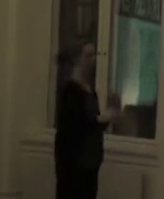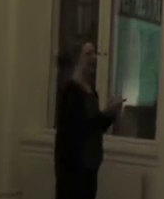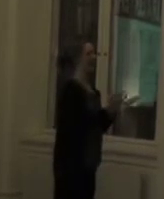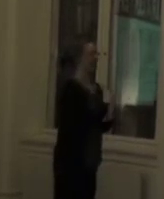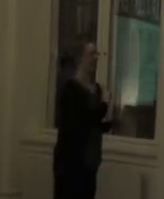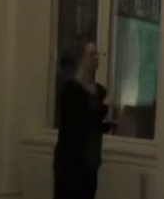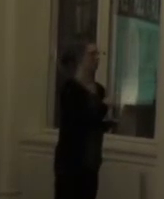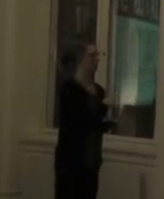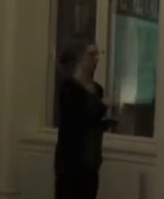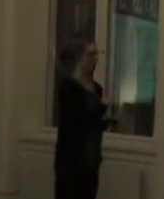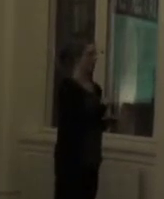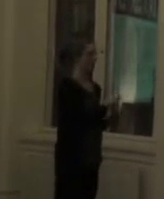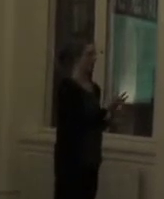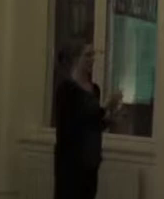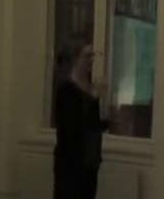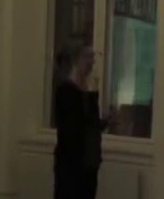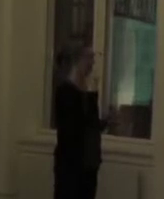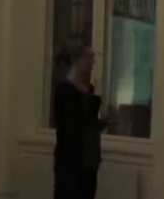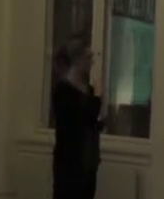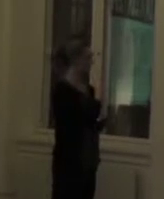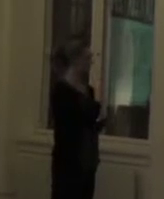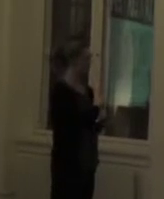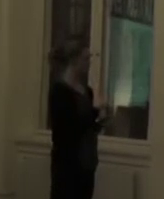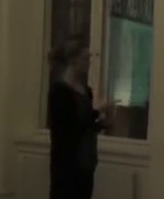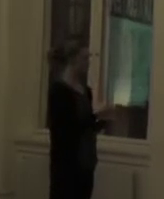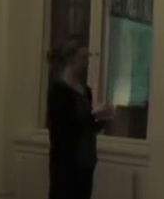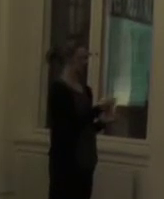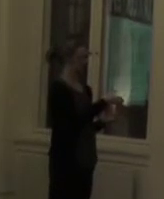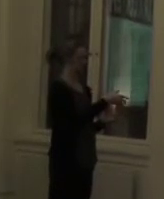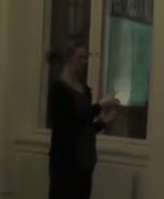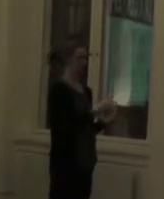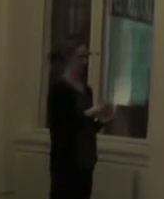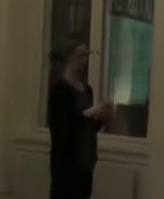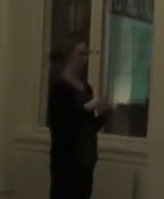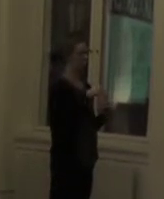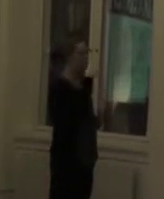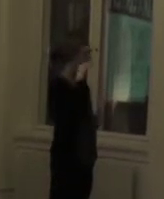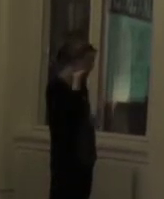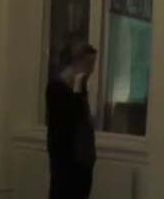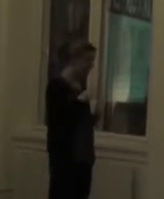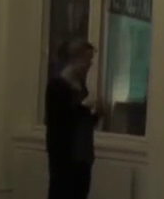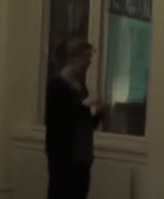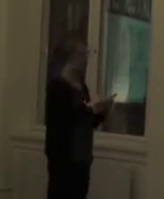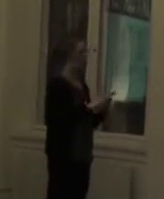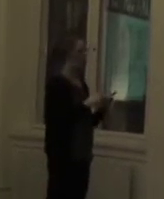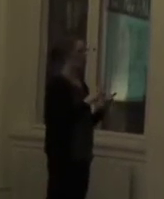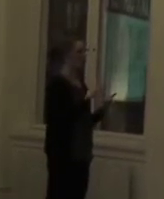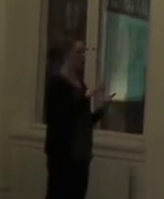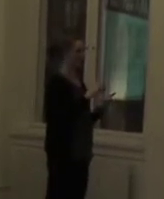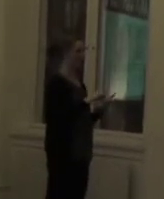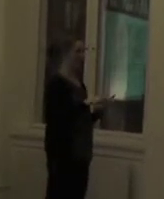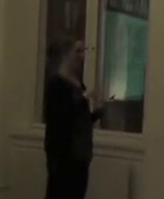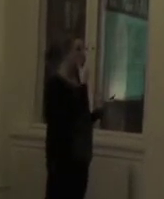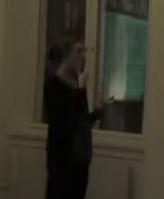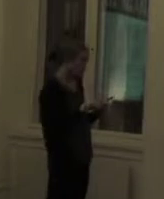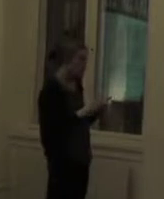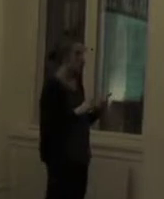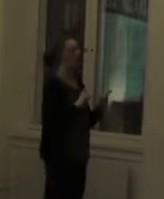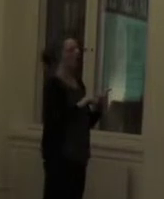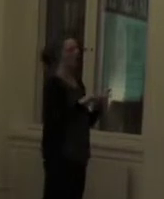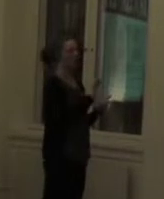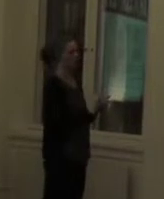resources. And the Arabic is one of the very few resources in Arabic about gender and sexuality in the Middle